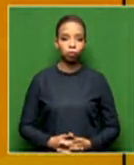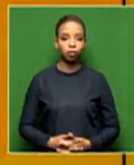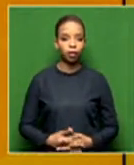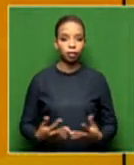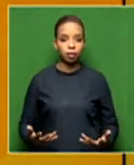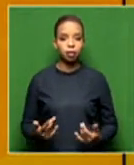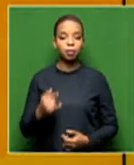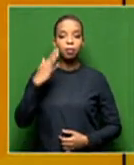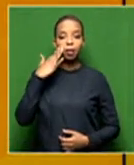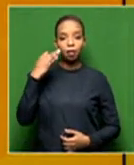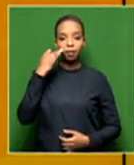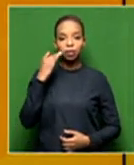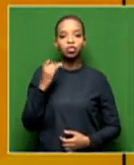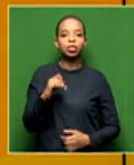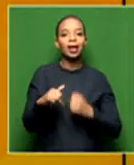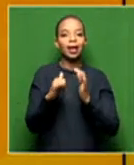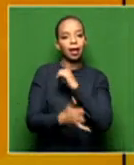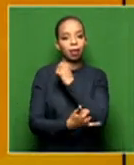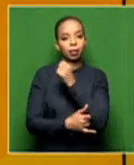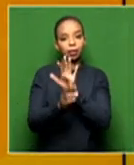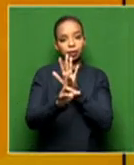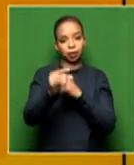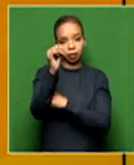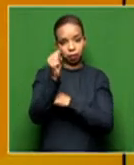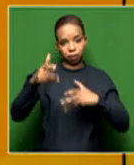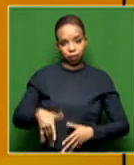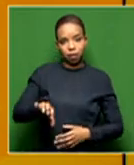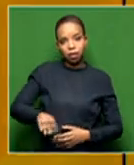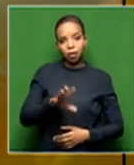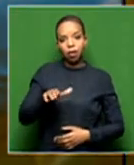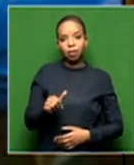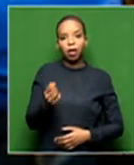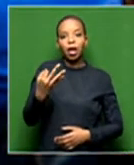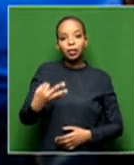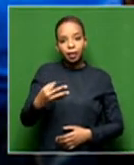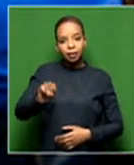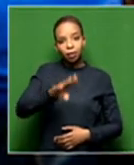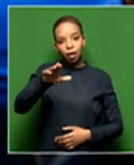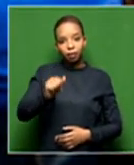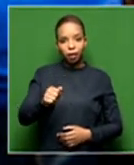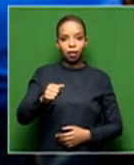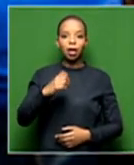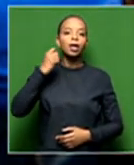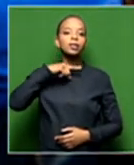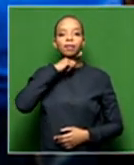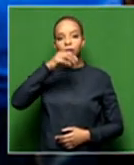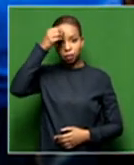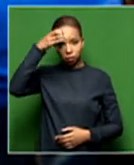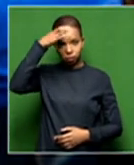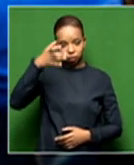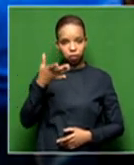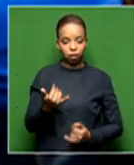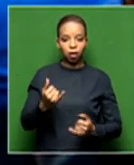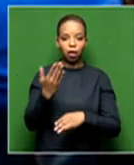The French Embassy of South Africa has announced that three South African artificial intelligence startups will be exhibiting their products at this year's